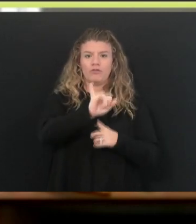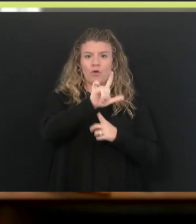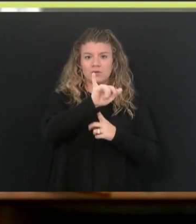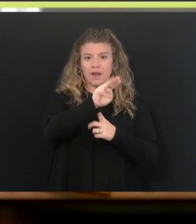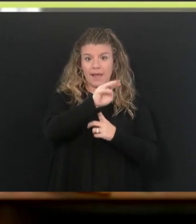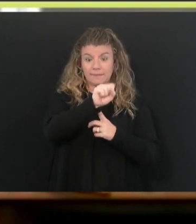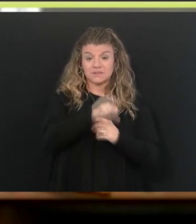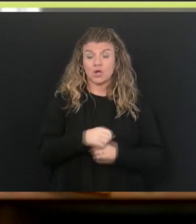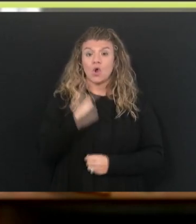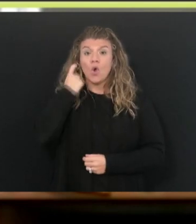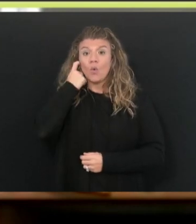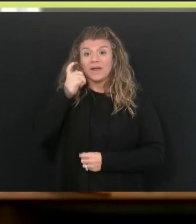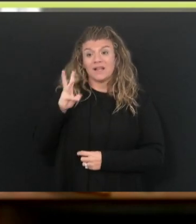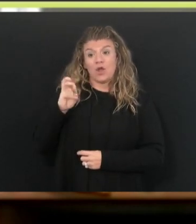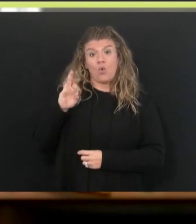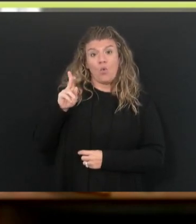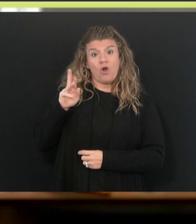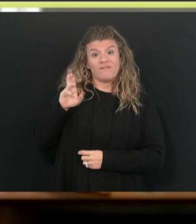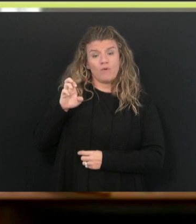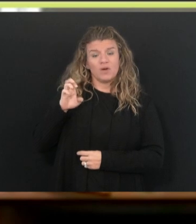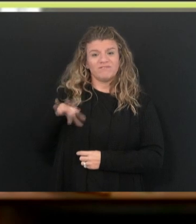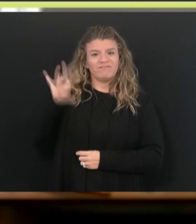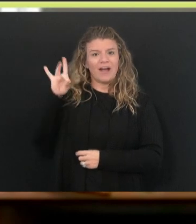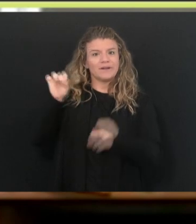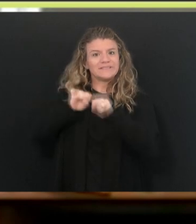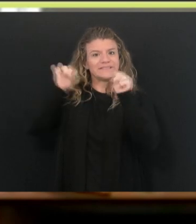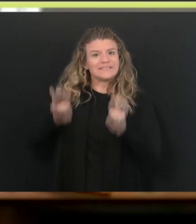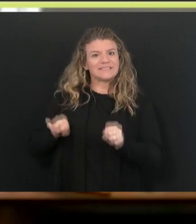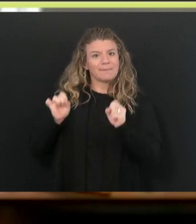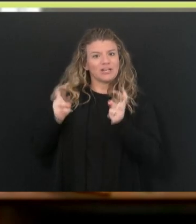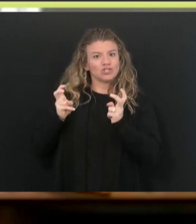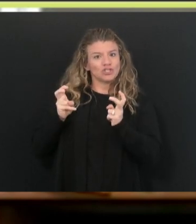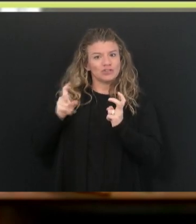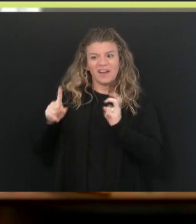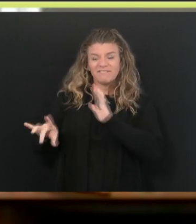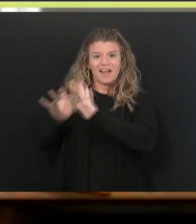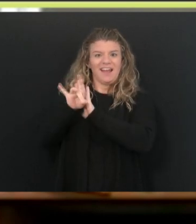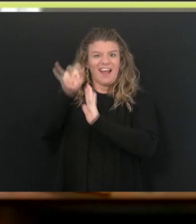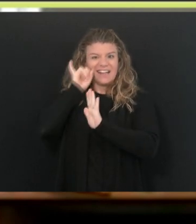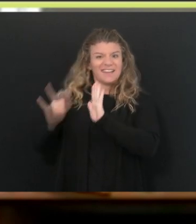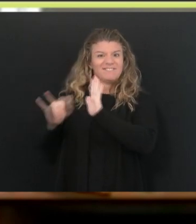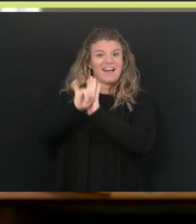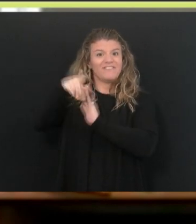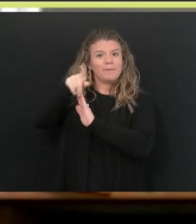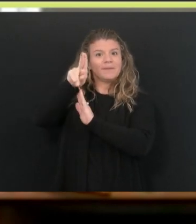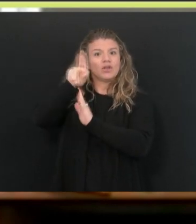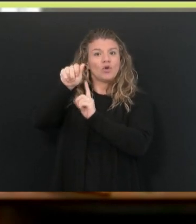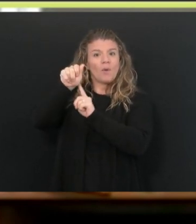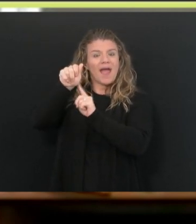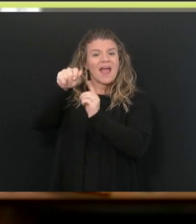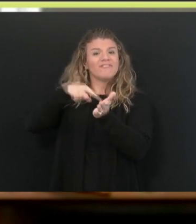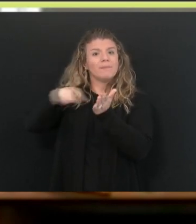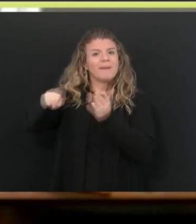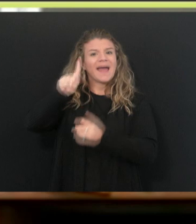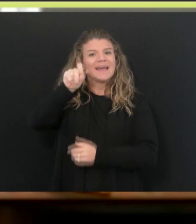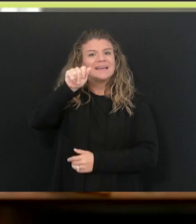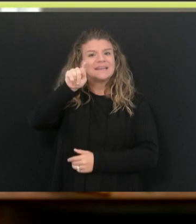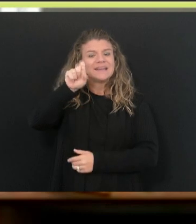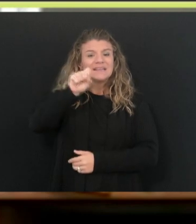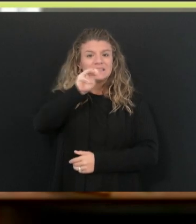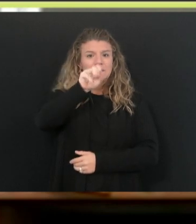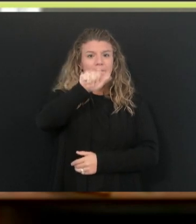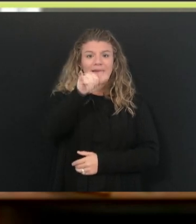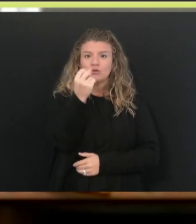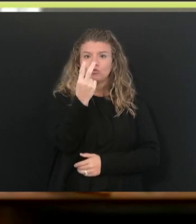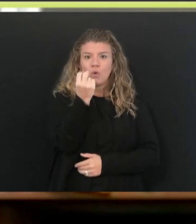Workforce recently identified a system issue with the PUA claims for pay dates of May 12th and May